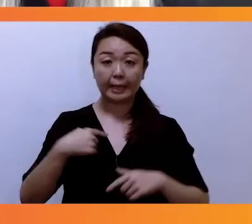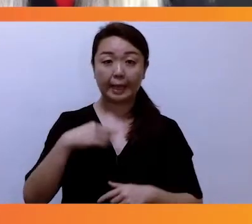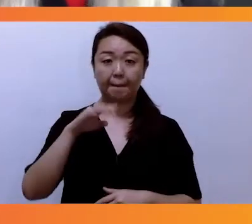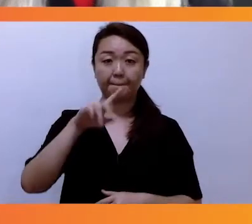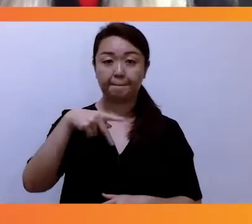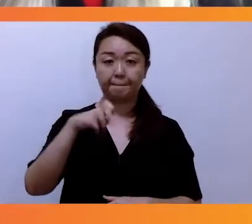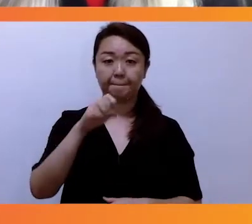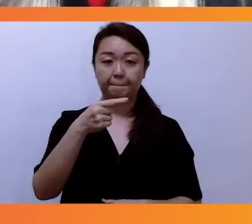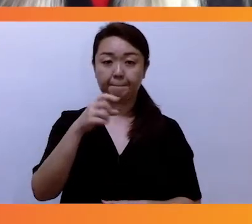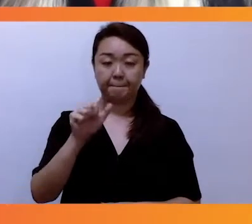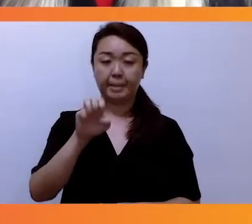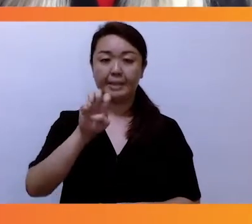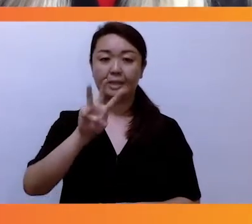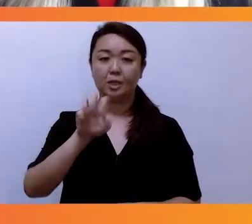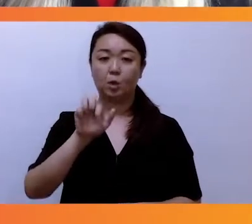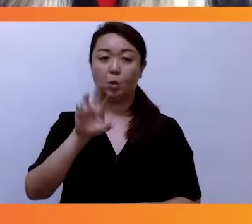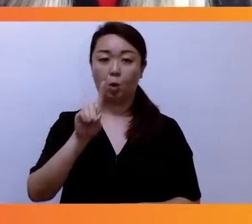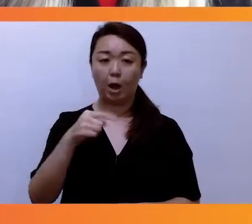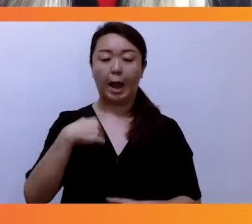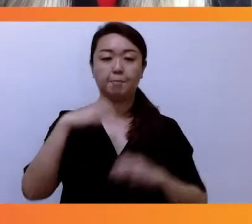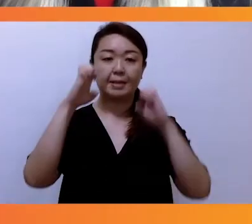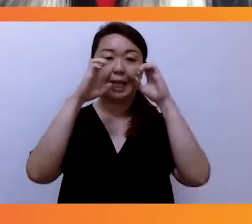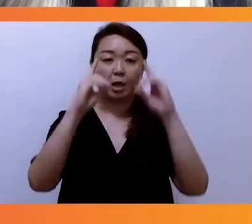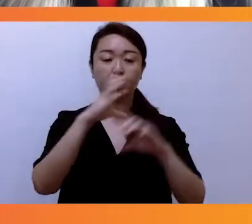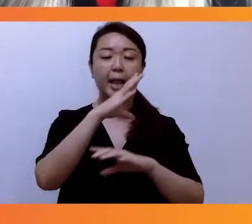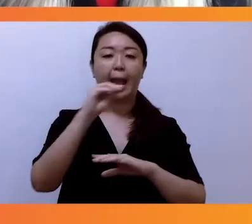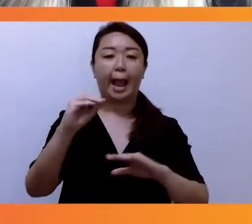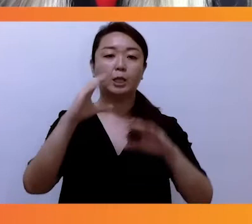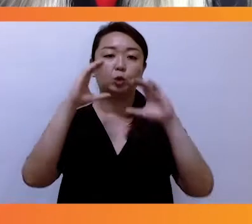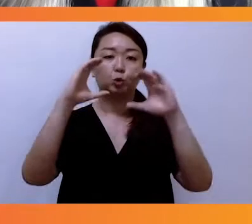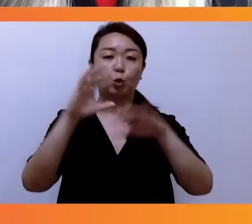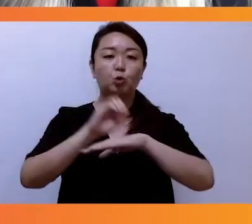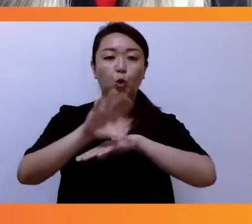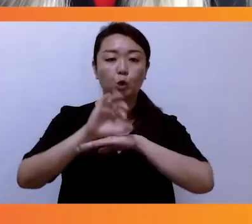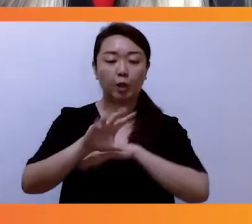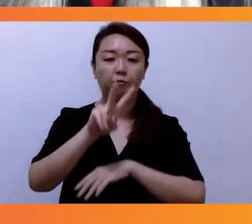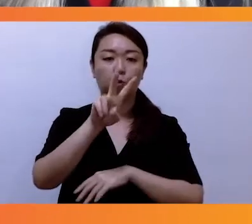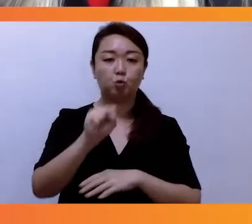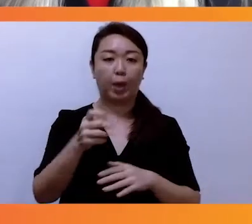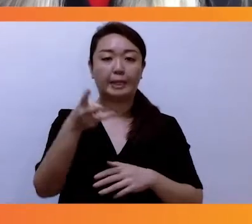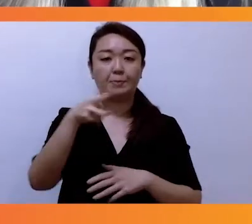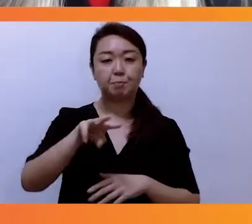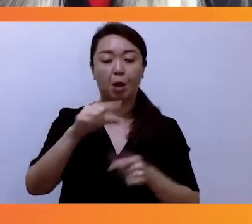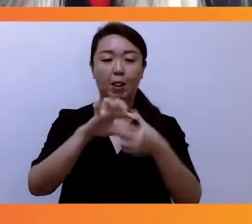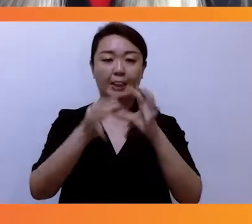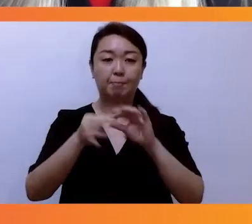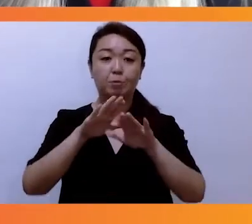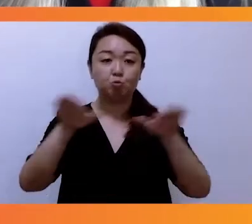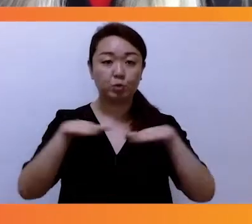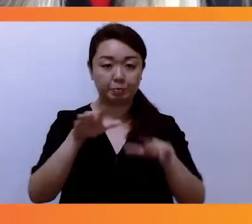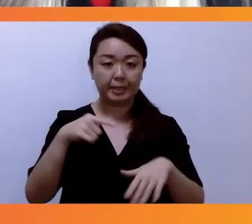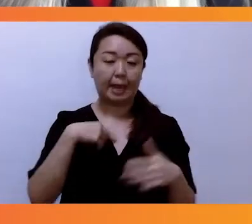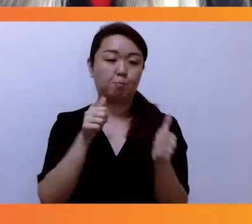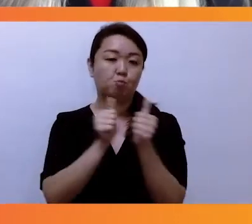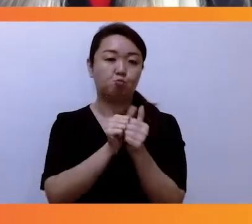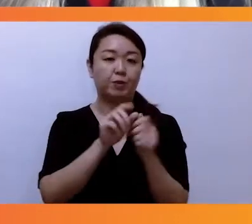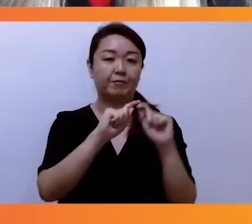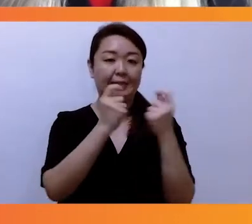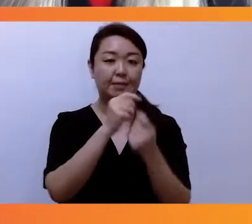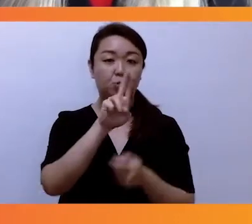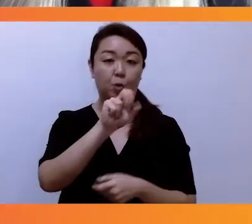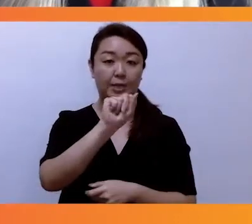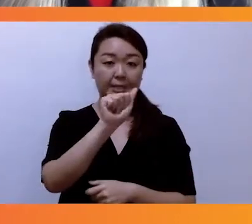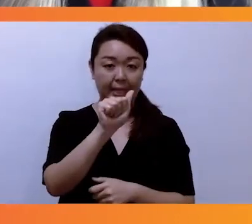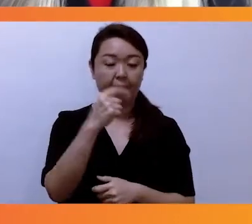Good afternoon. My name is Peggy Ewald. I am an education and coach consultant for U.S. Paralympics Swimming. I've been with